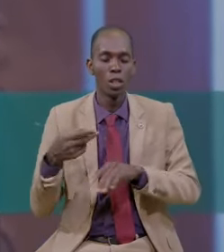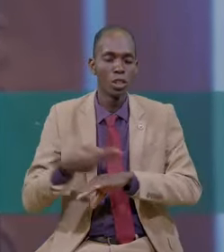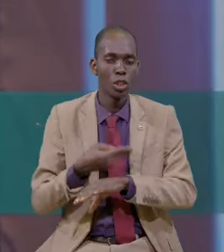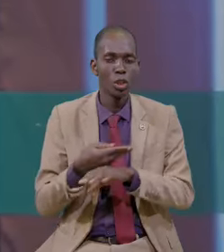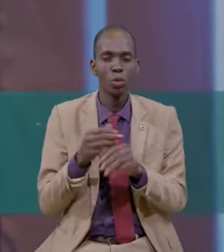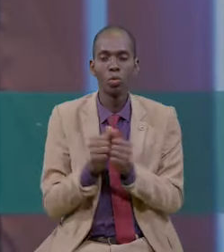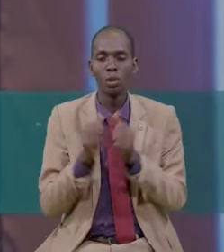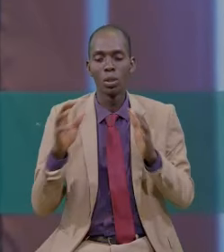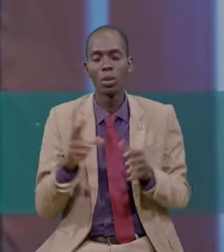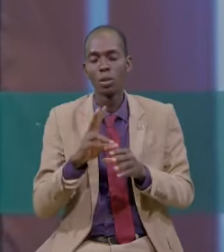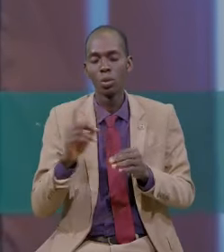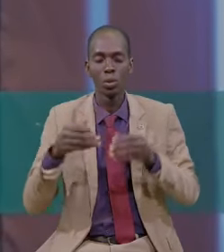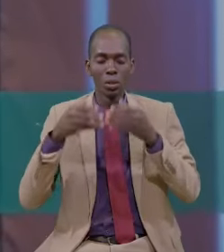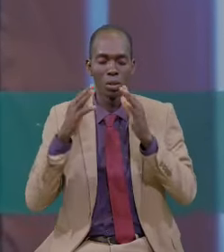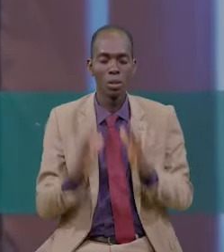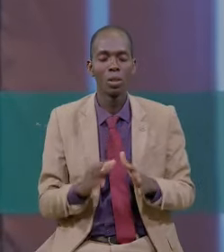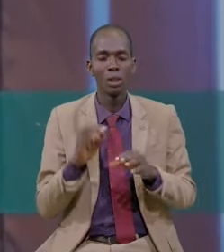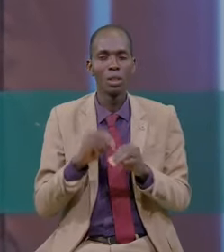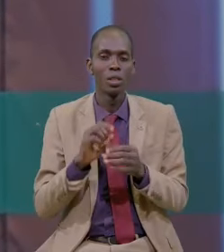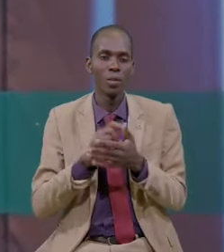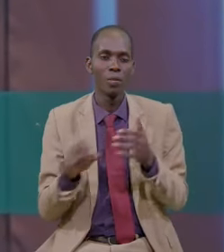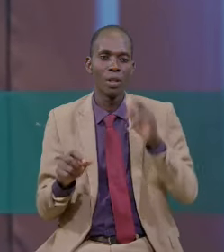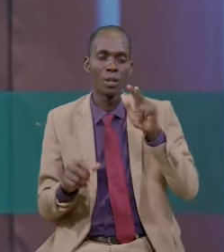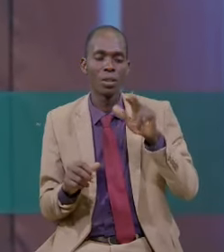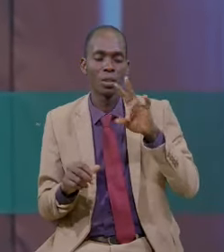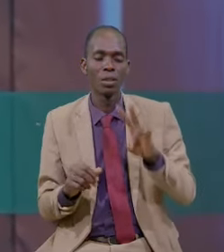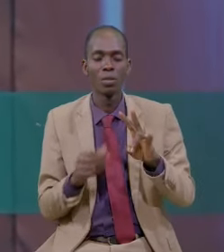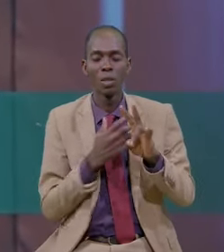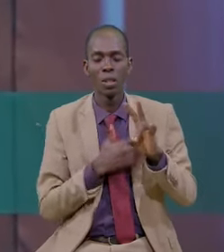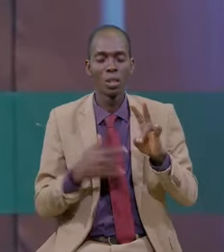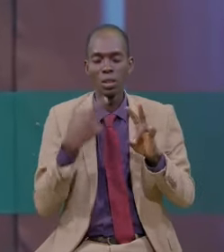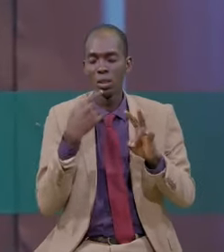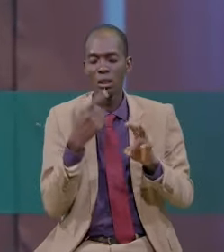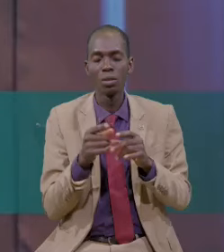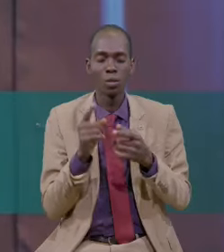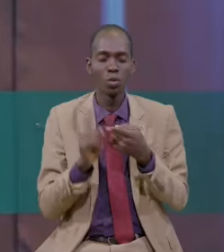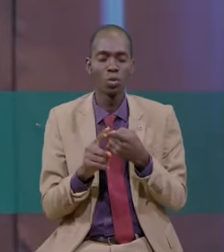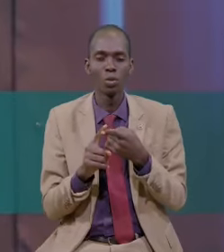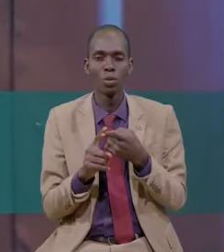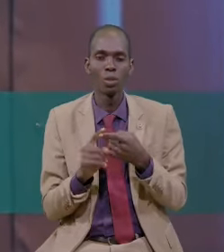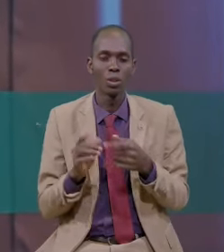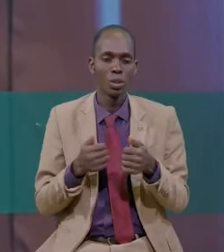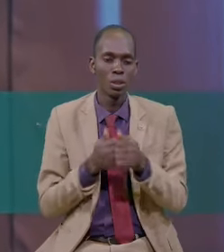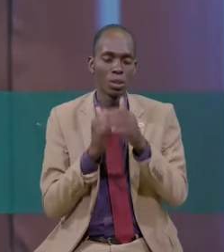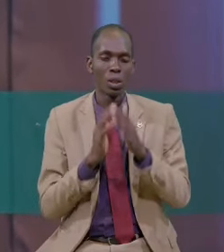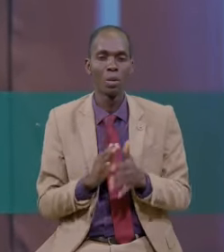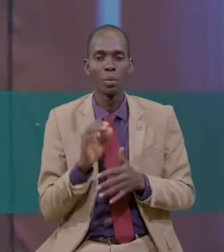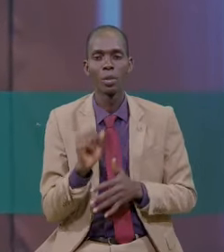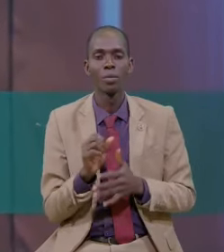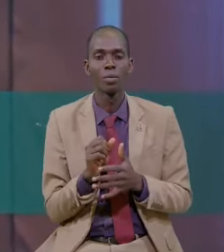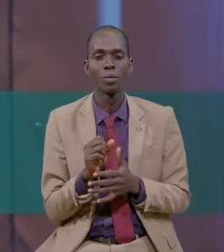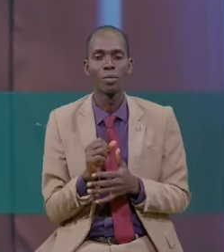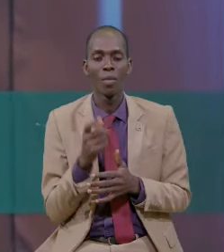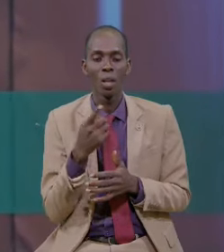Verse 37. In verse 37, then said he unto his disciples, the